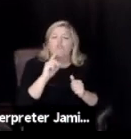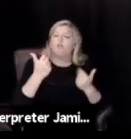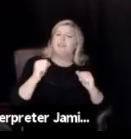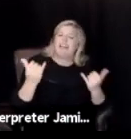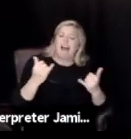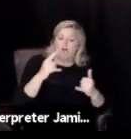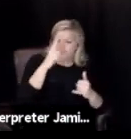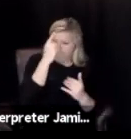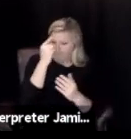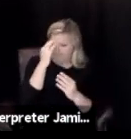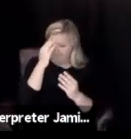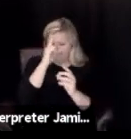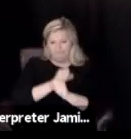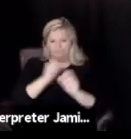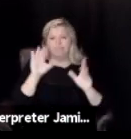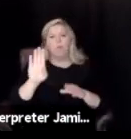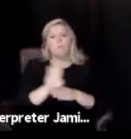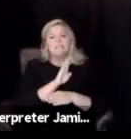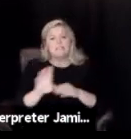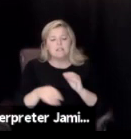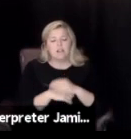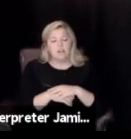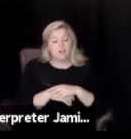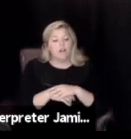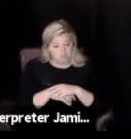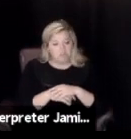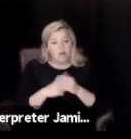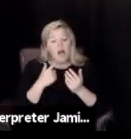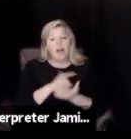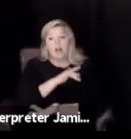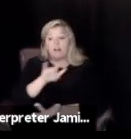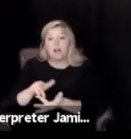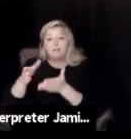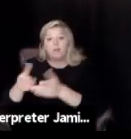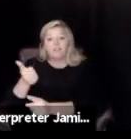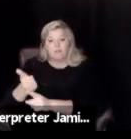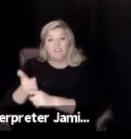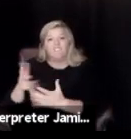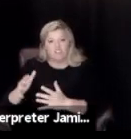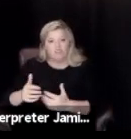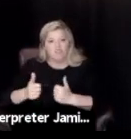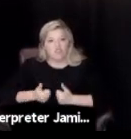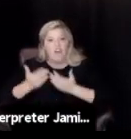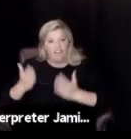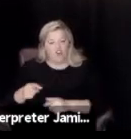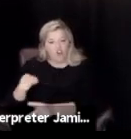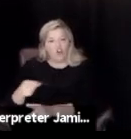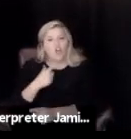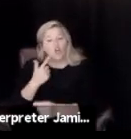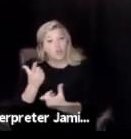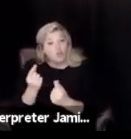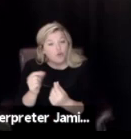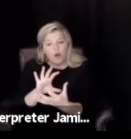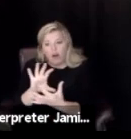go out and you're talking to someone who has been assaulted, you're trying to connect and engage with them, right? You're